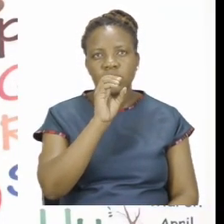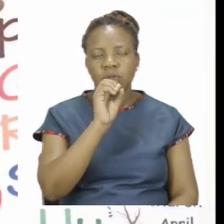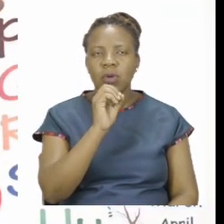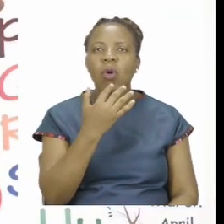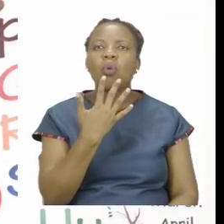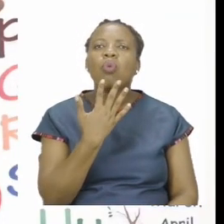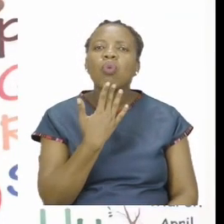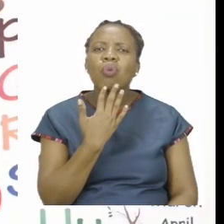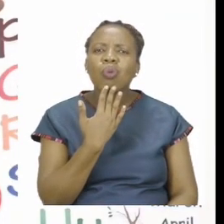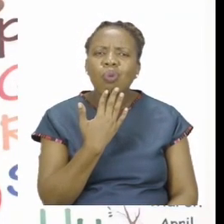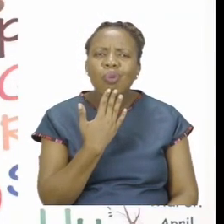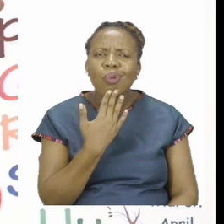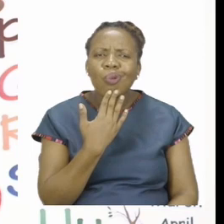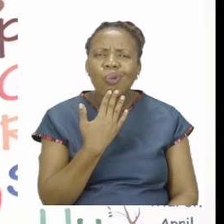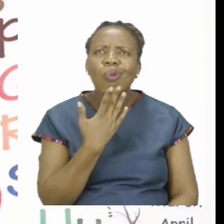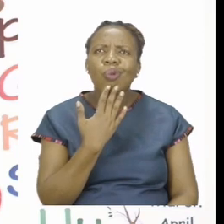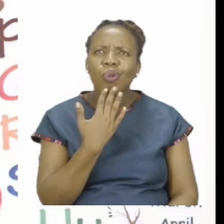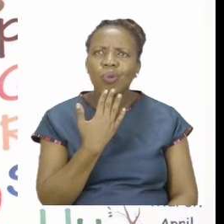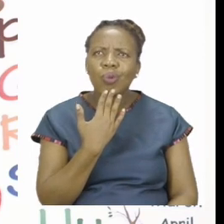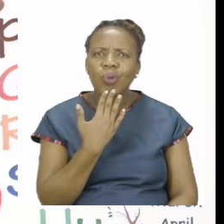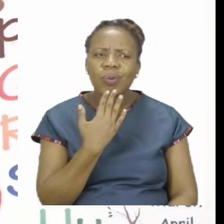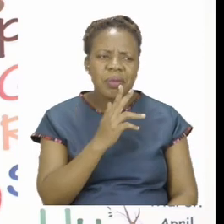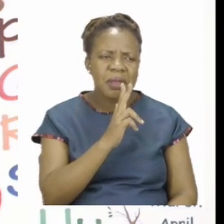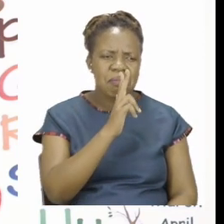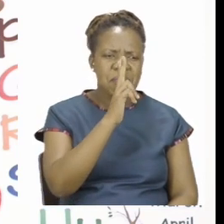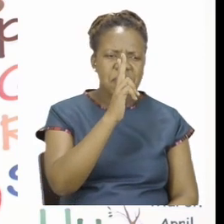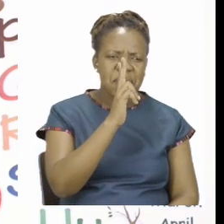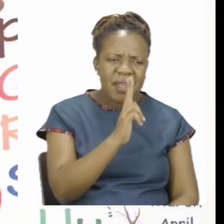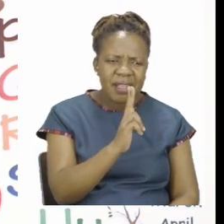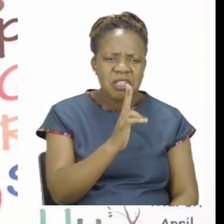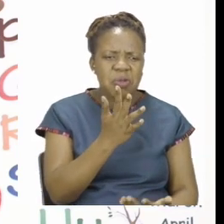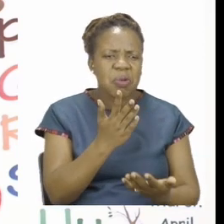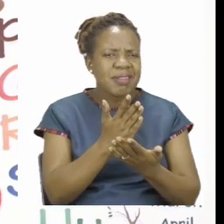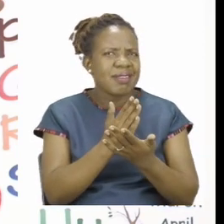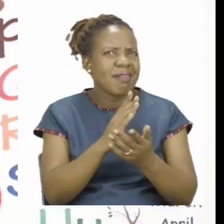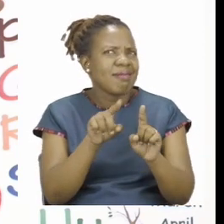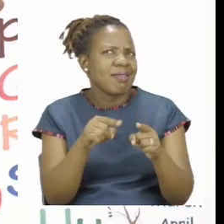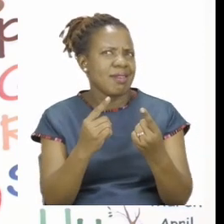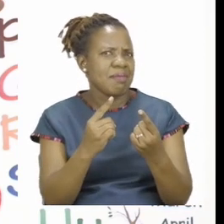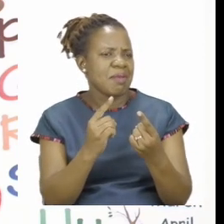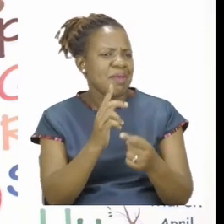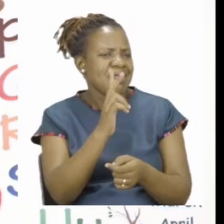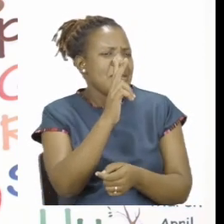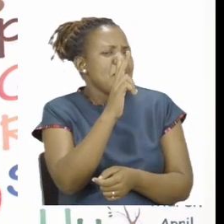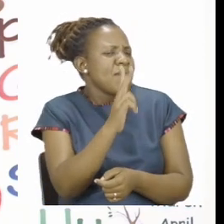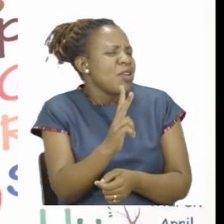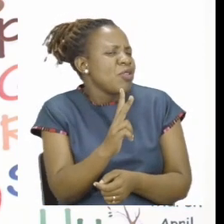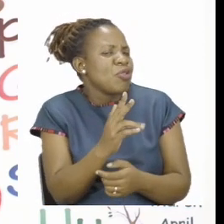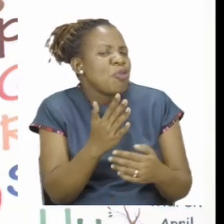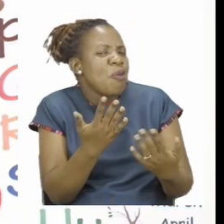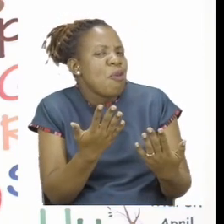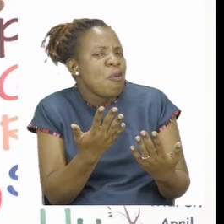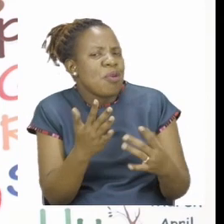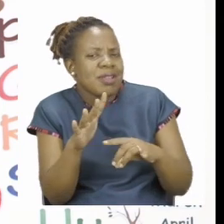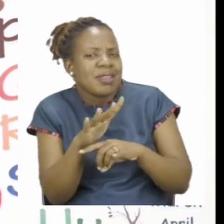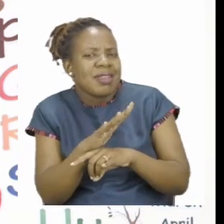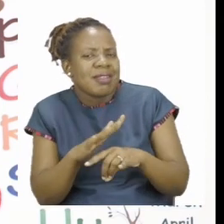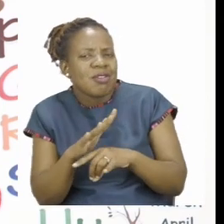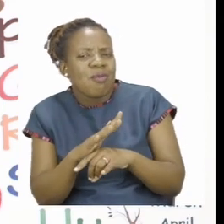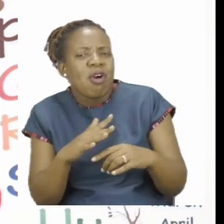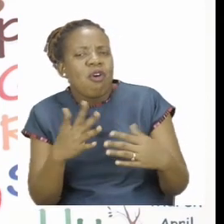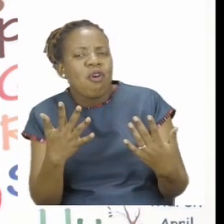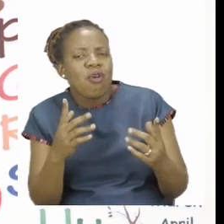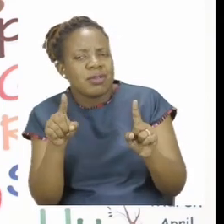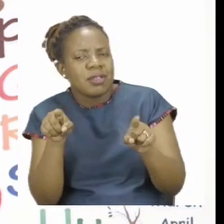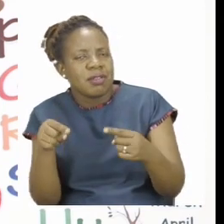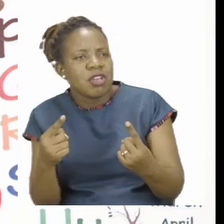someone or something. So we say who mainly for someone. Who is your teacher? We want